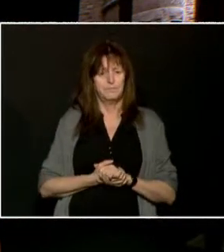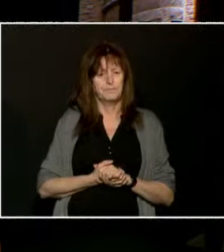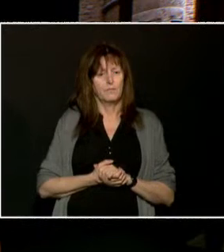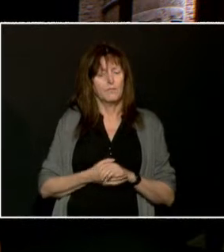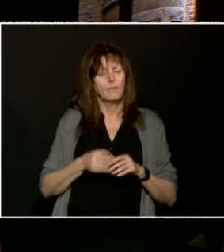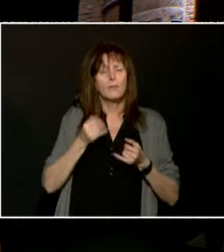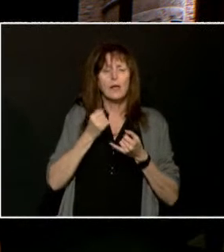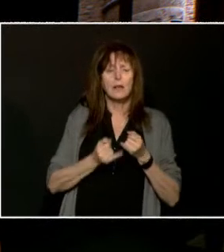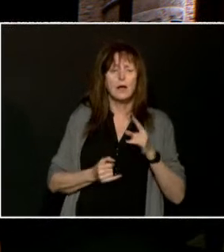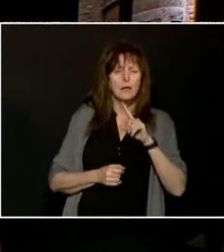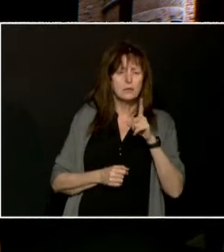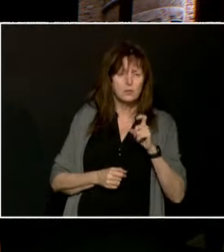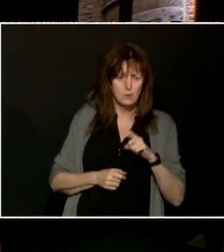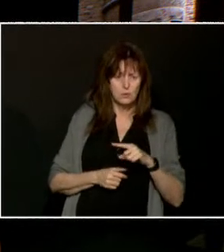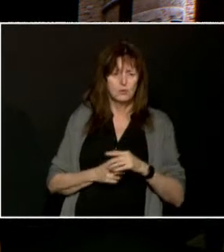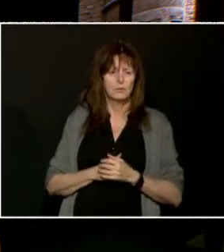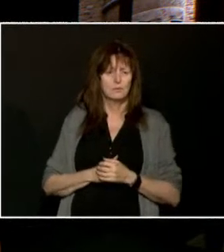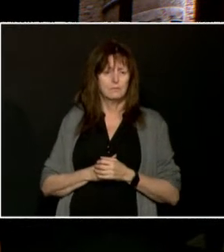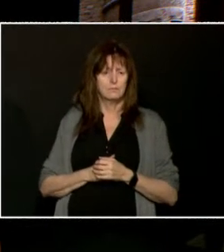Post.